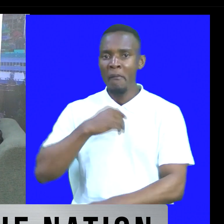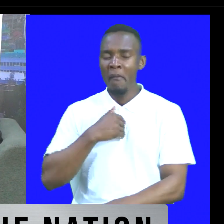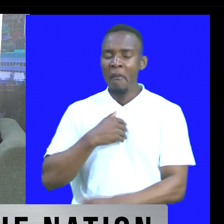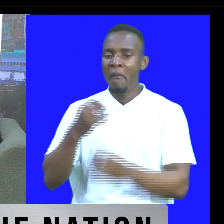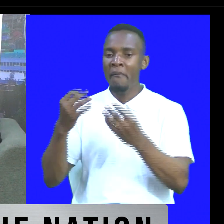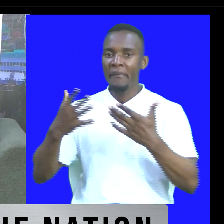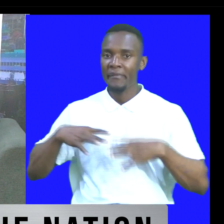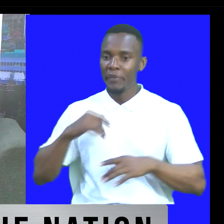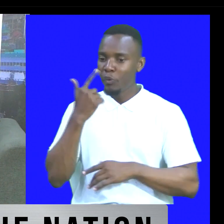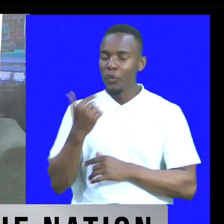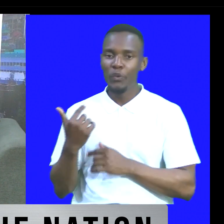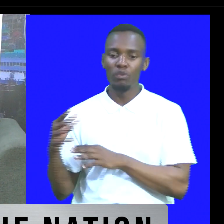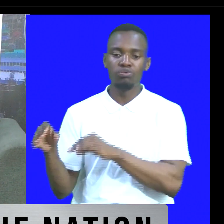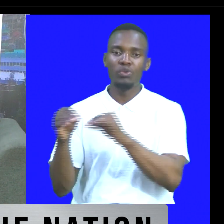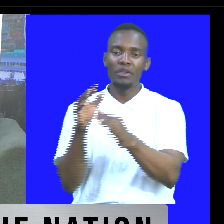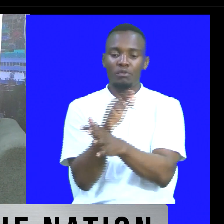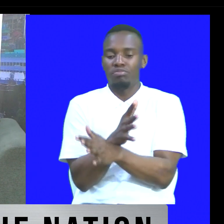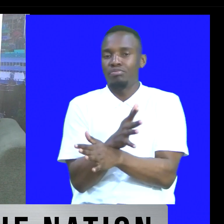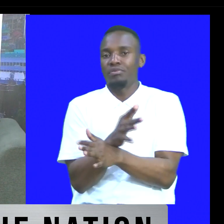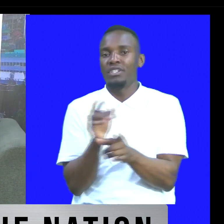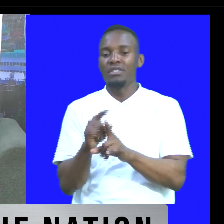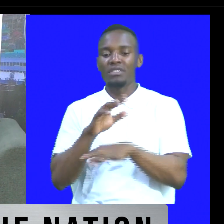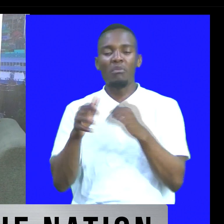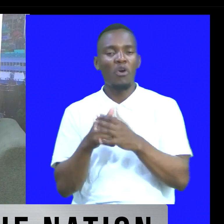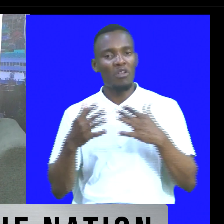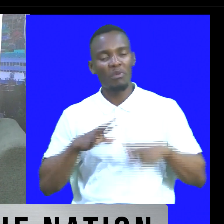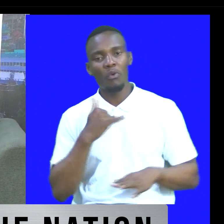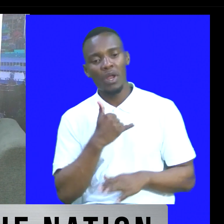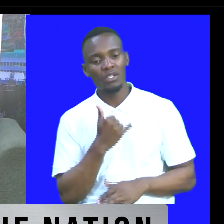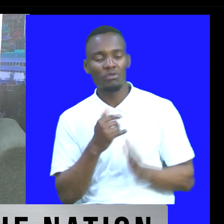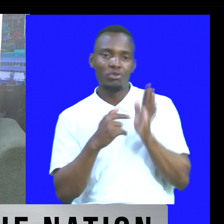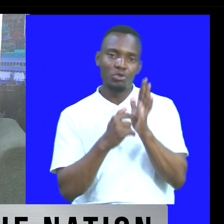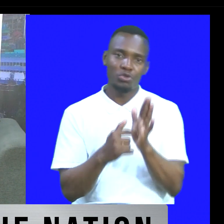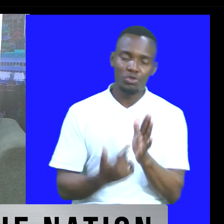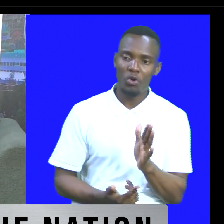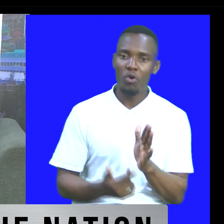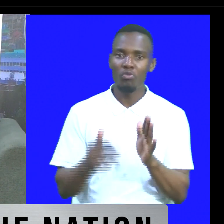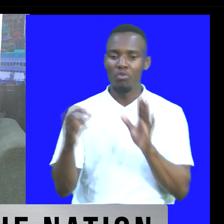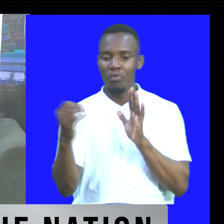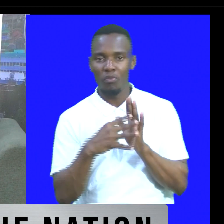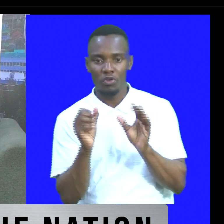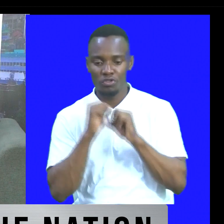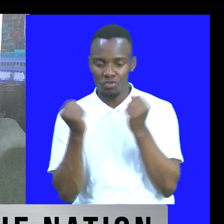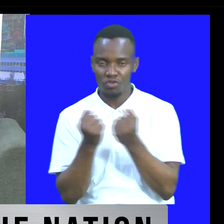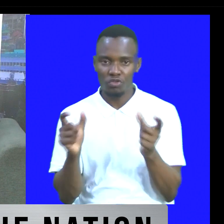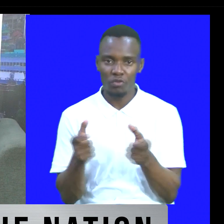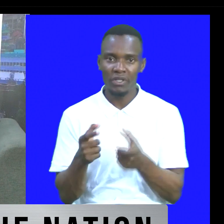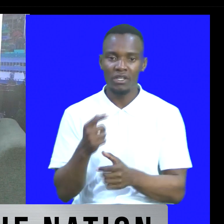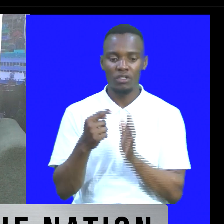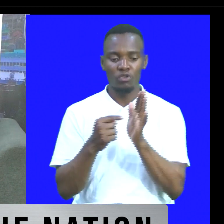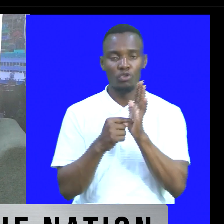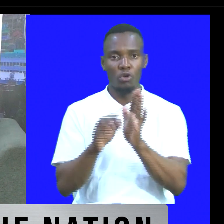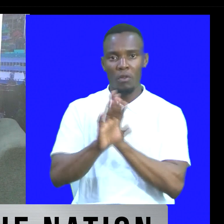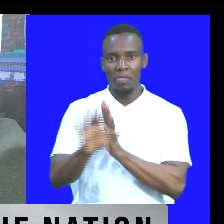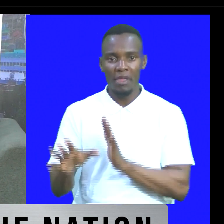quote yeah, unquote. and everybody wants to go and say that I was there and put pictures on social media to show us they were there and